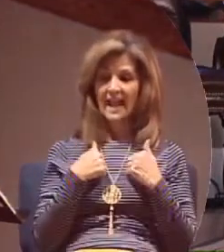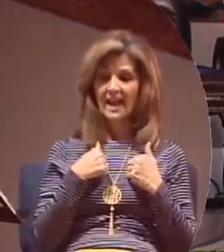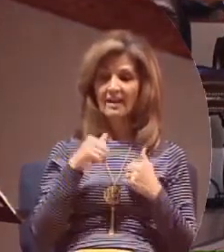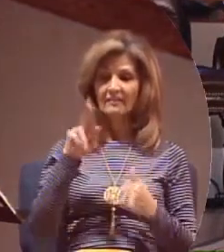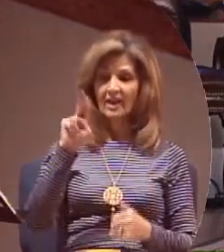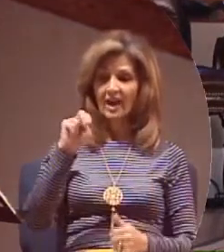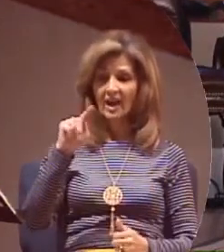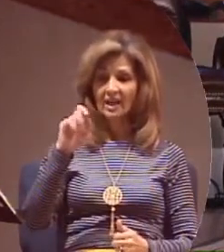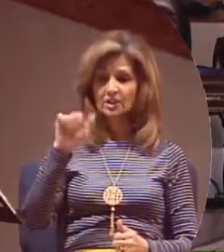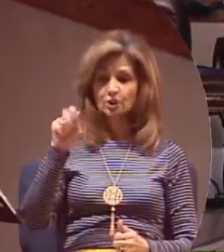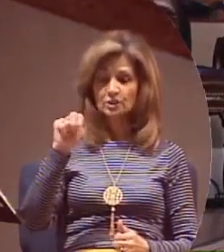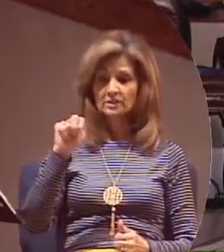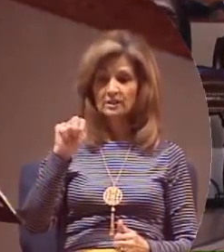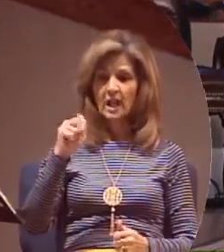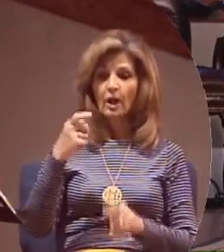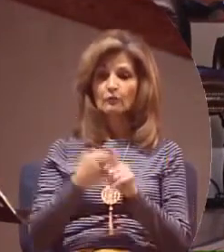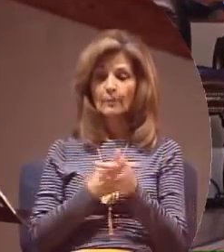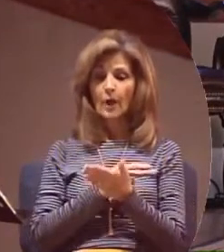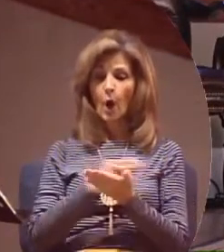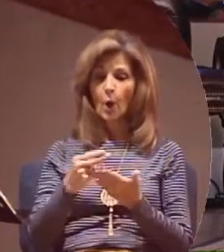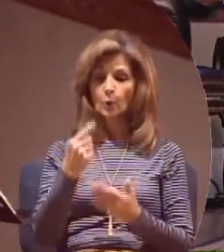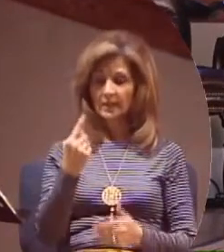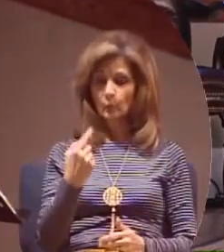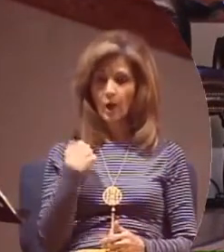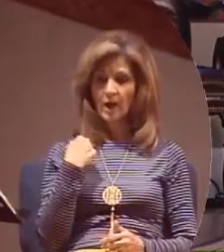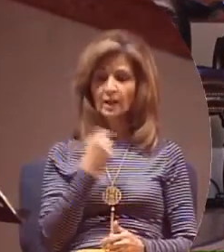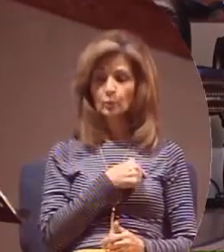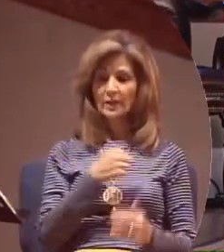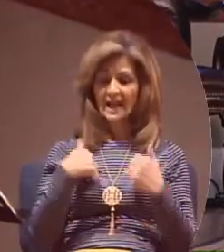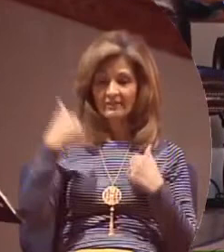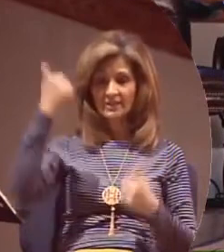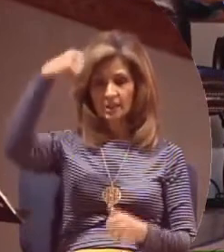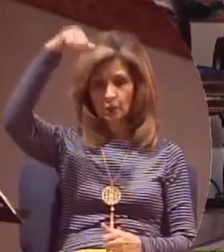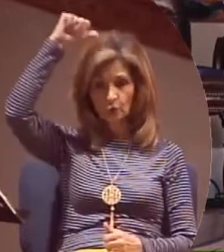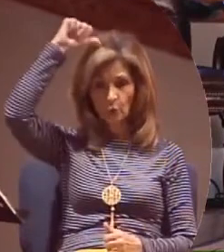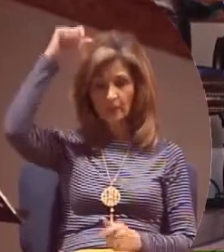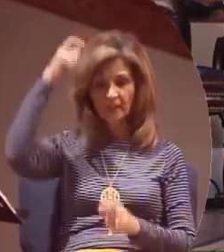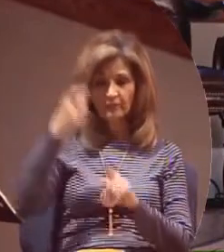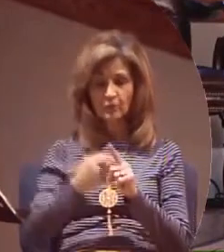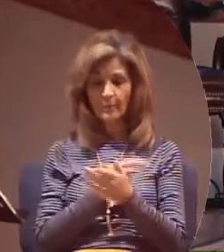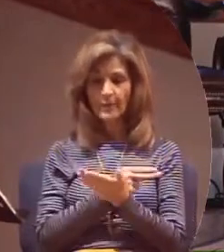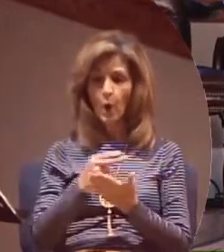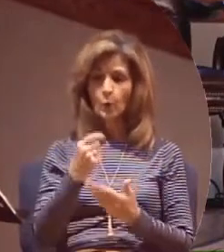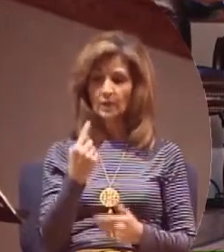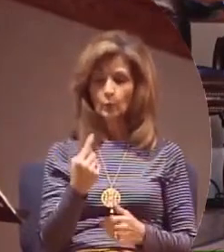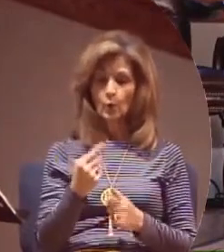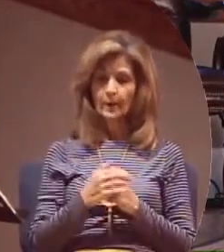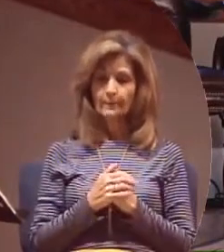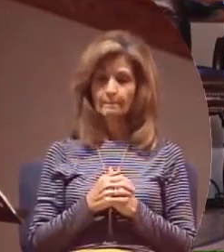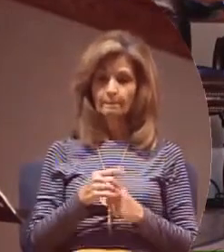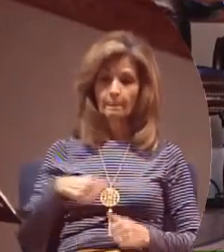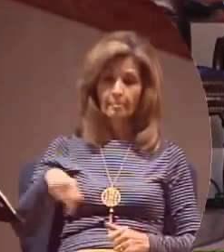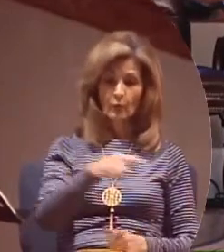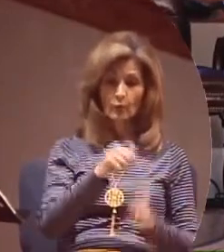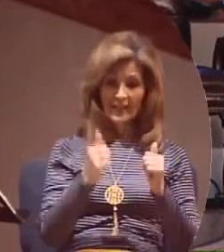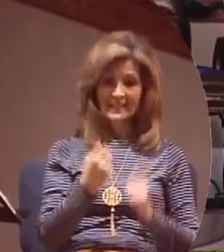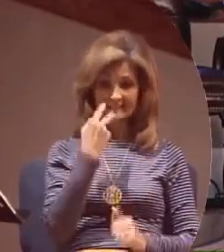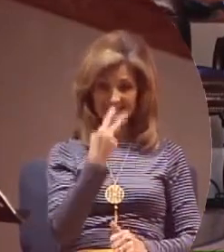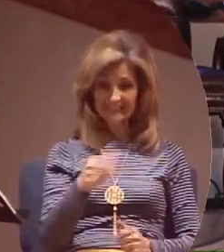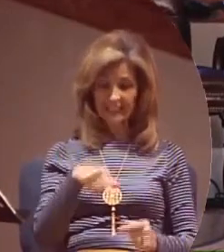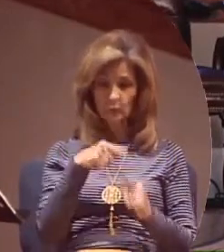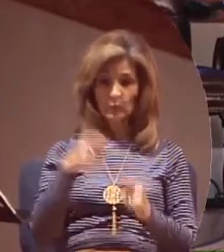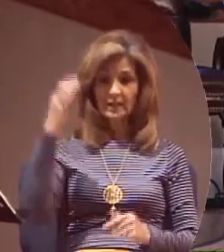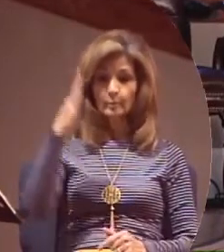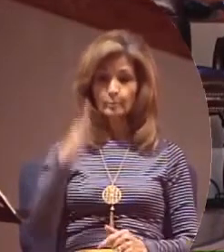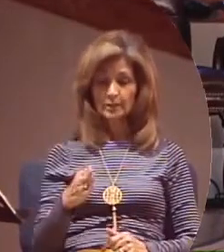have an unction from the Holy One. We have an anointing from the Holy One. I'll tell you what, you can tell when a preacher is preaching